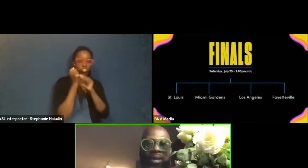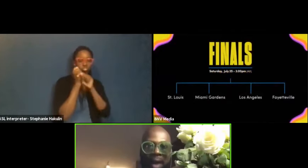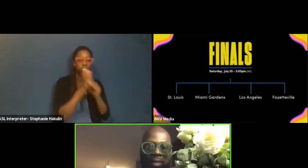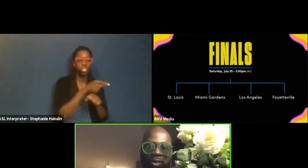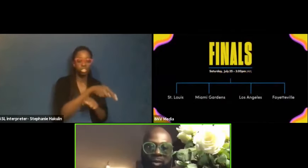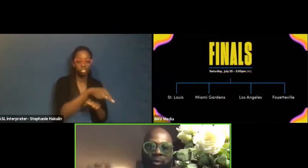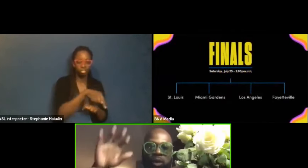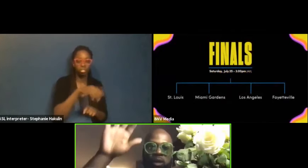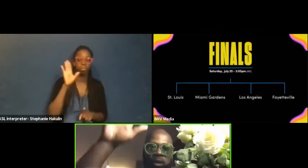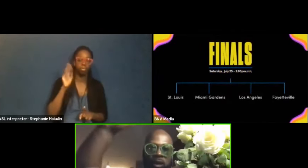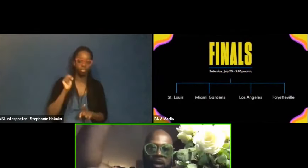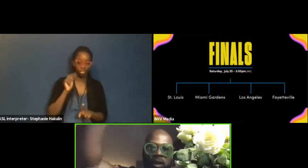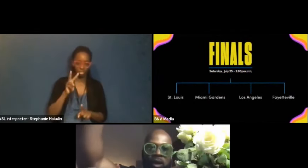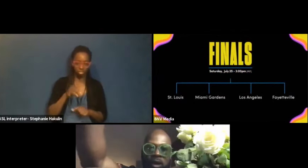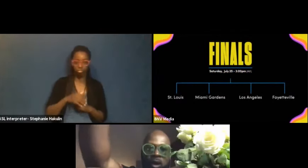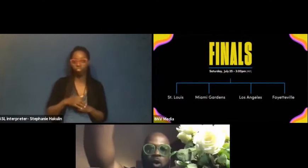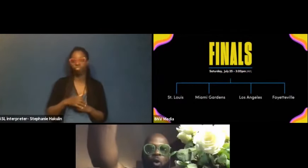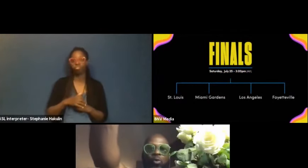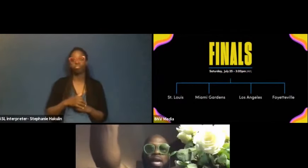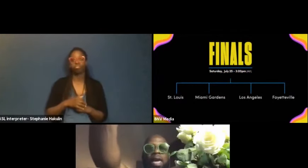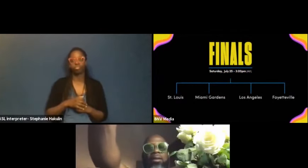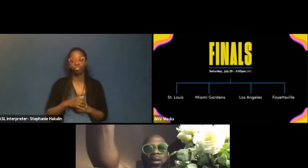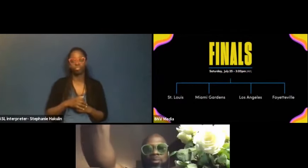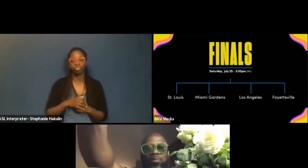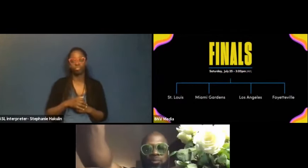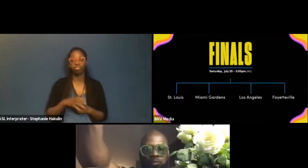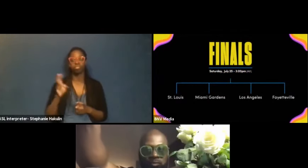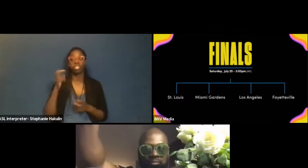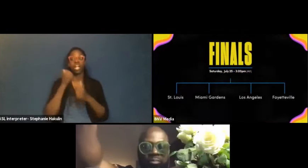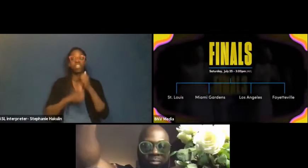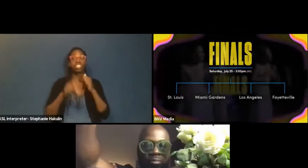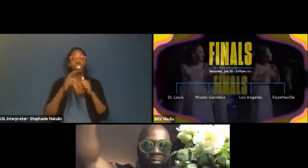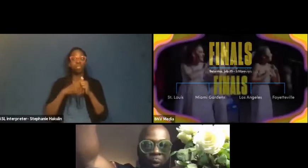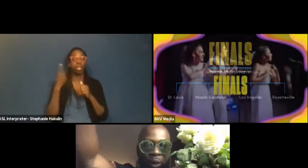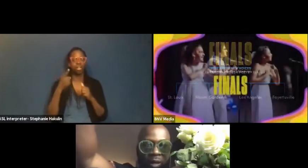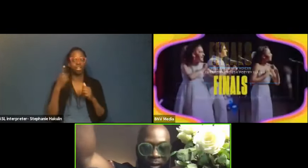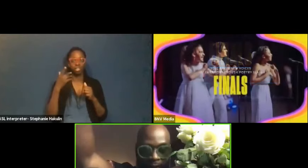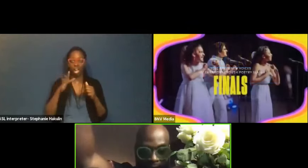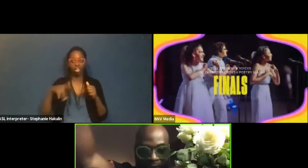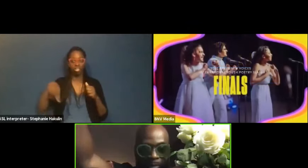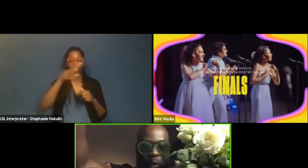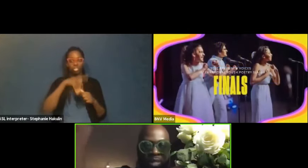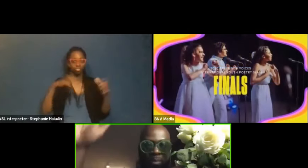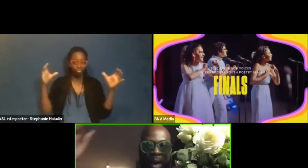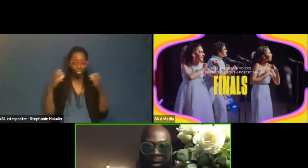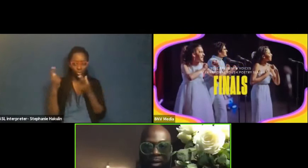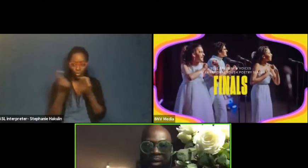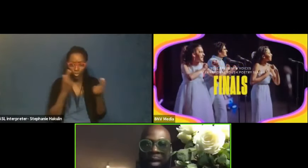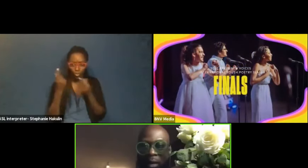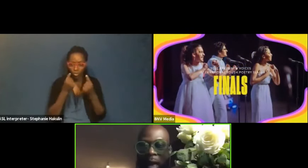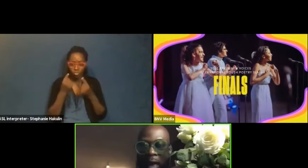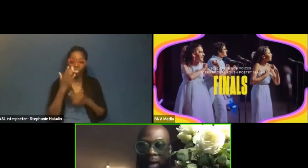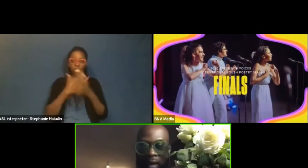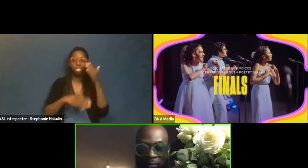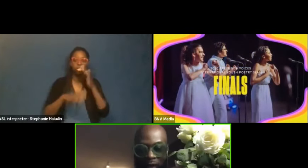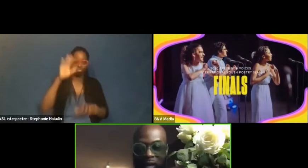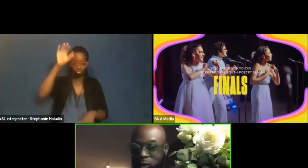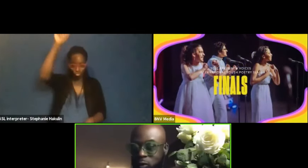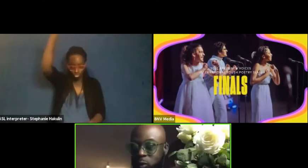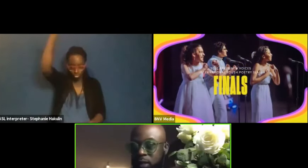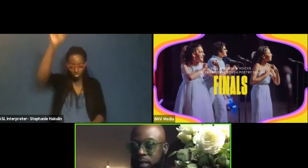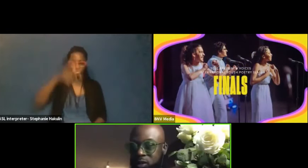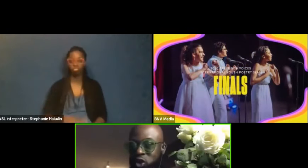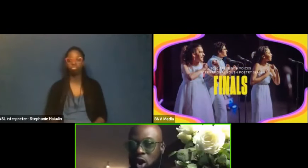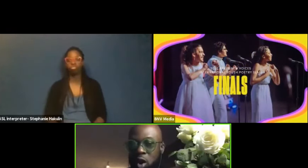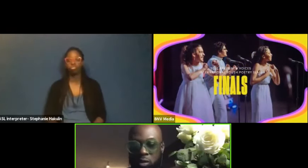be gathered, we hold a hand up. We get the poets back. And I invite